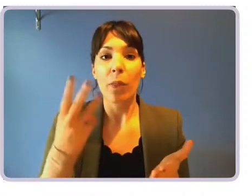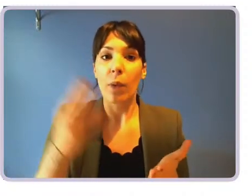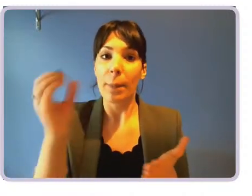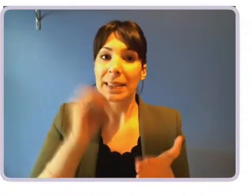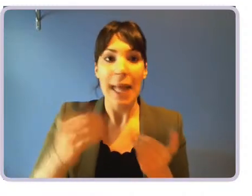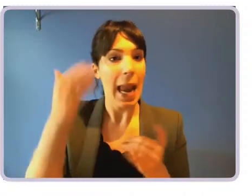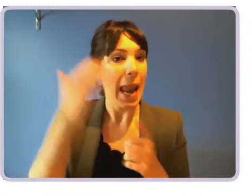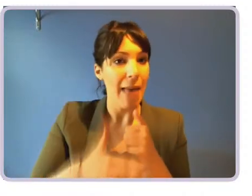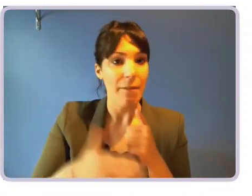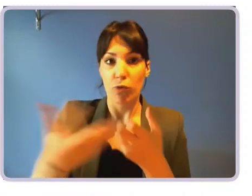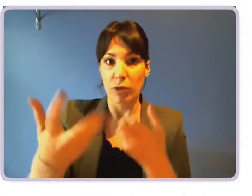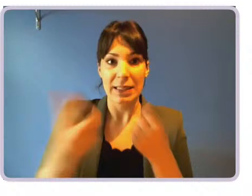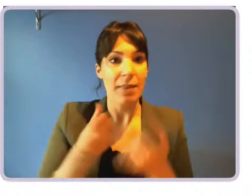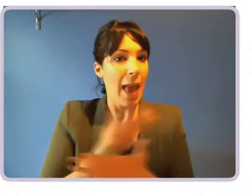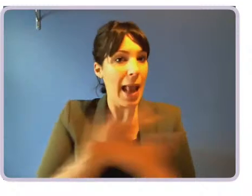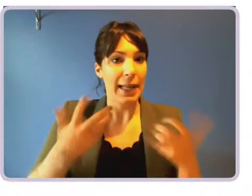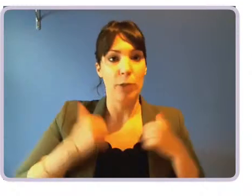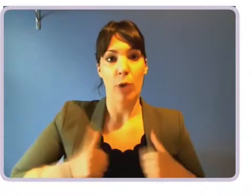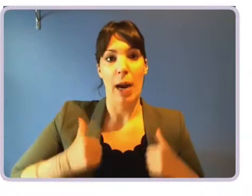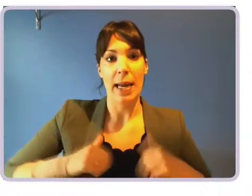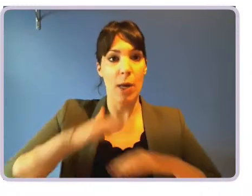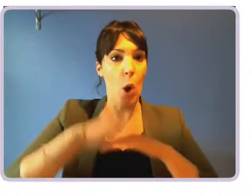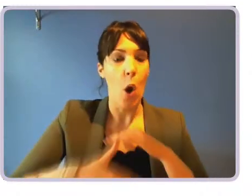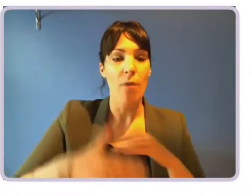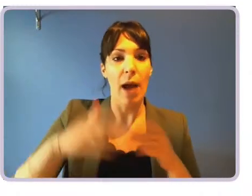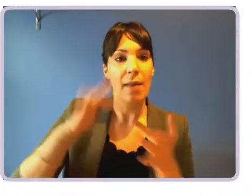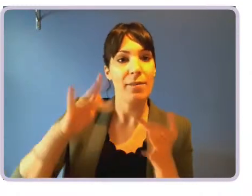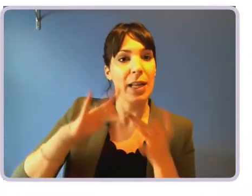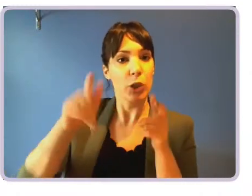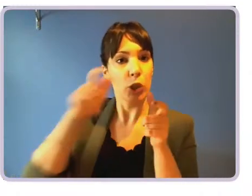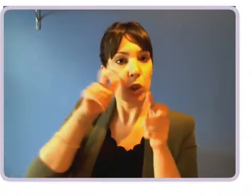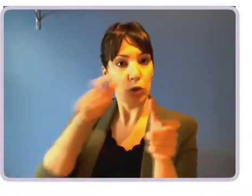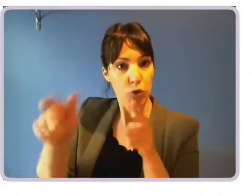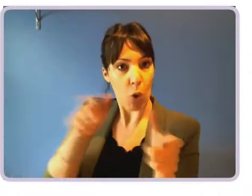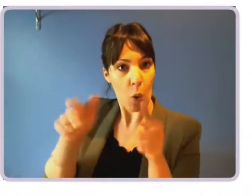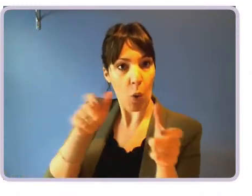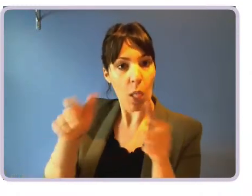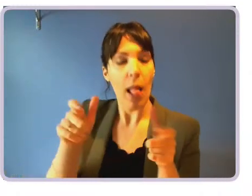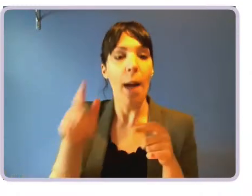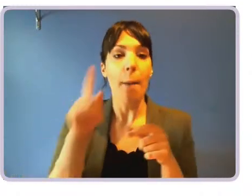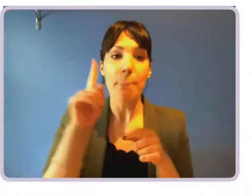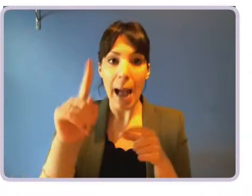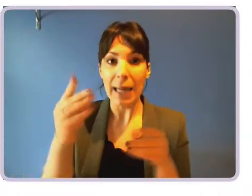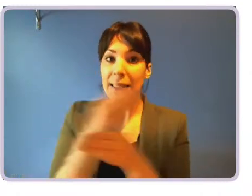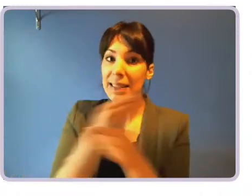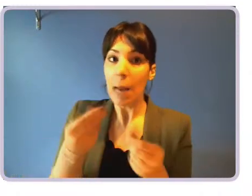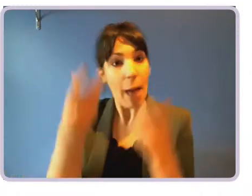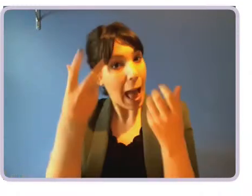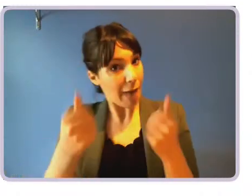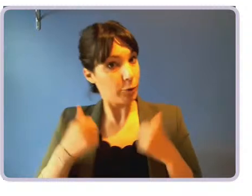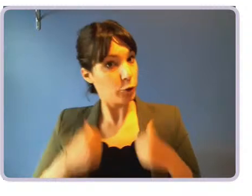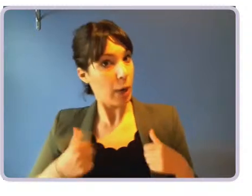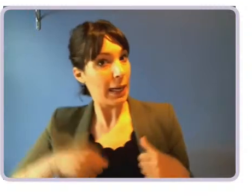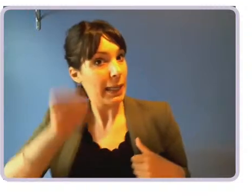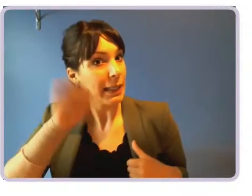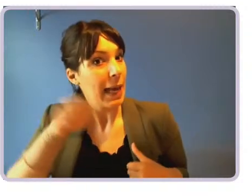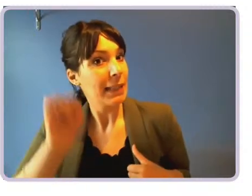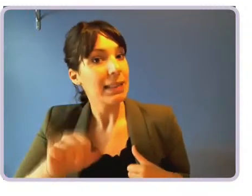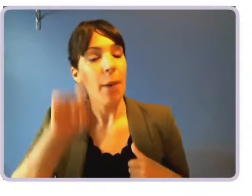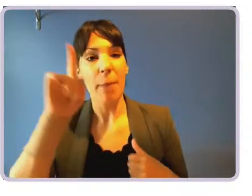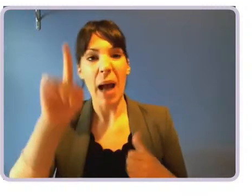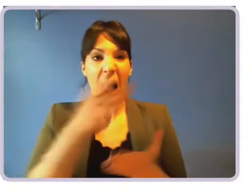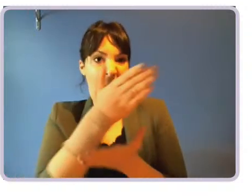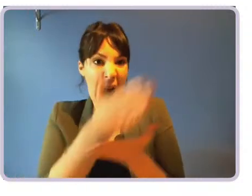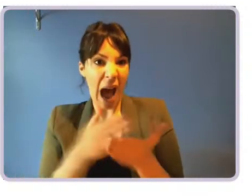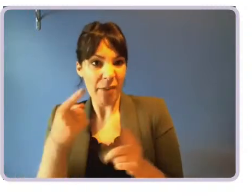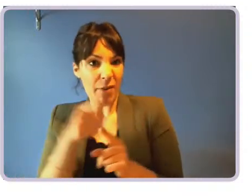PPE training, and still those that had, the vast majority, half of them wanted more training. Most